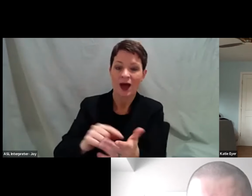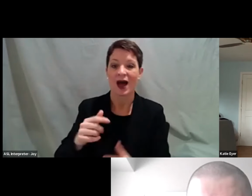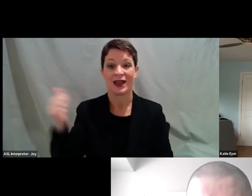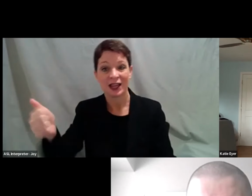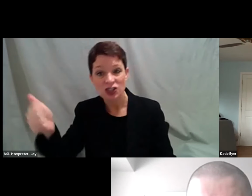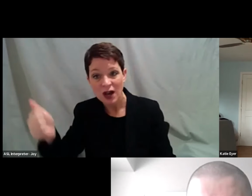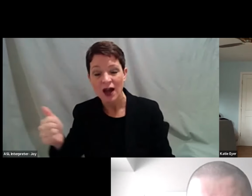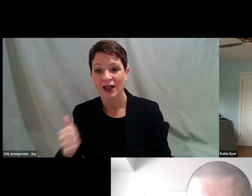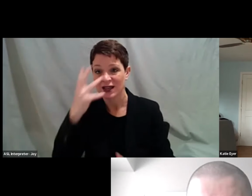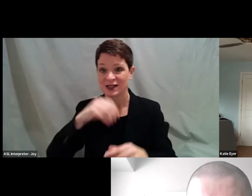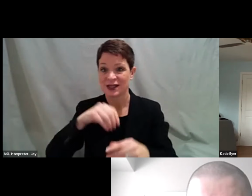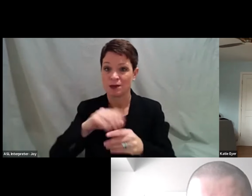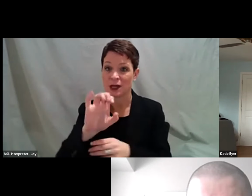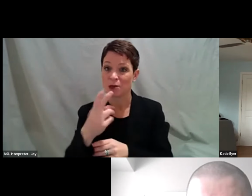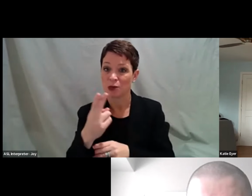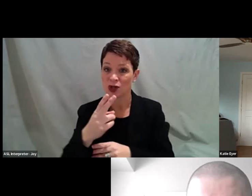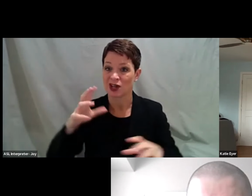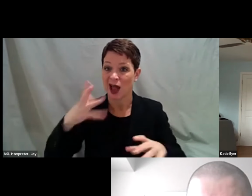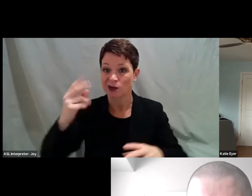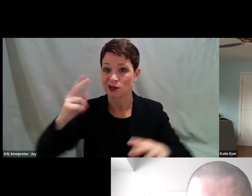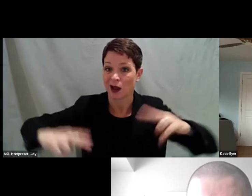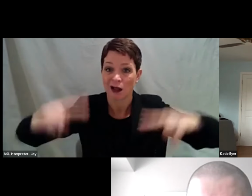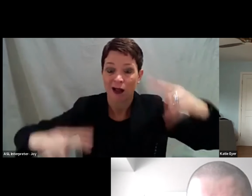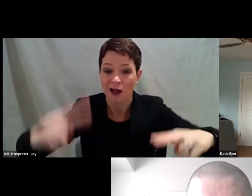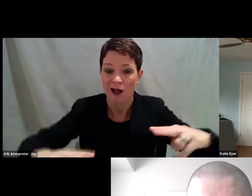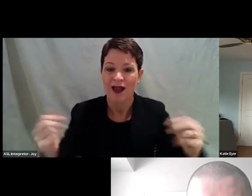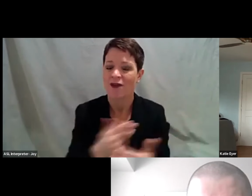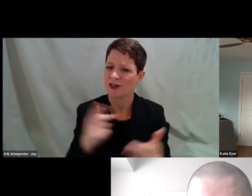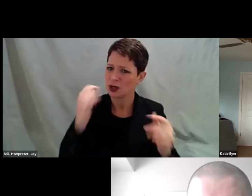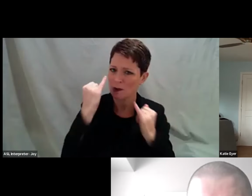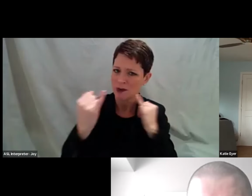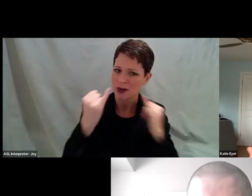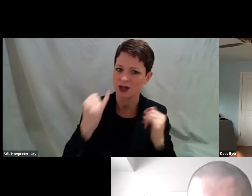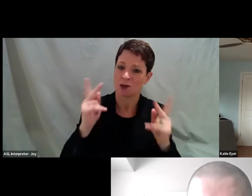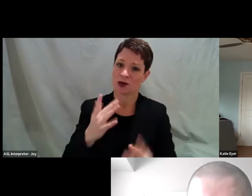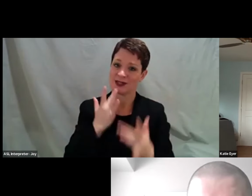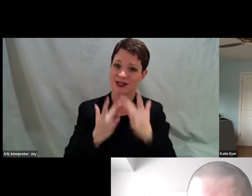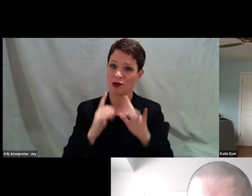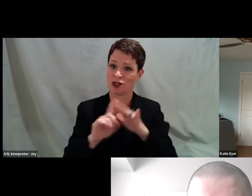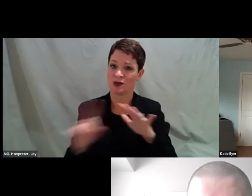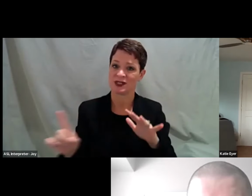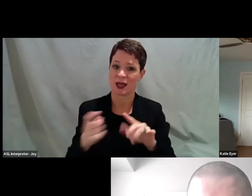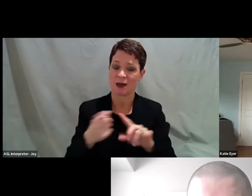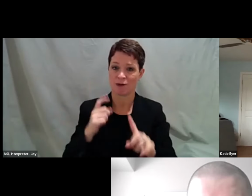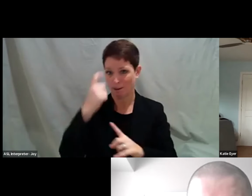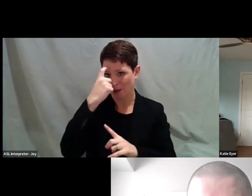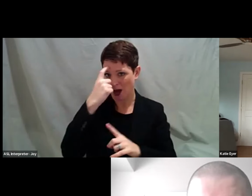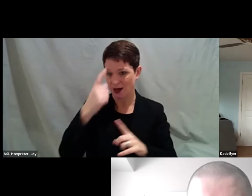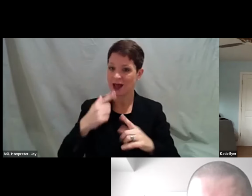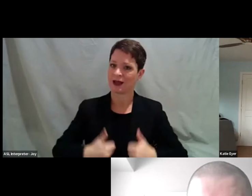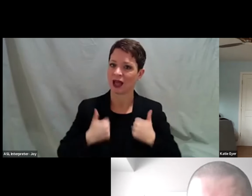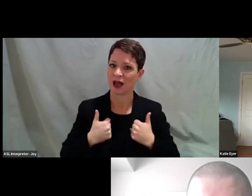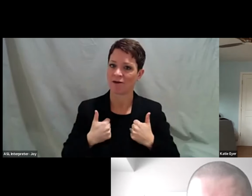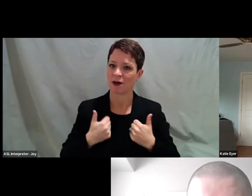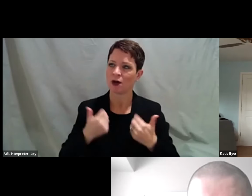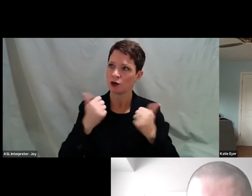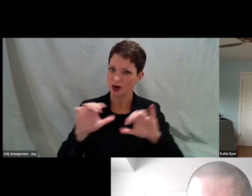did literally all of the things you might imagine that someone desperate to escape her own mind and her own life might